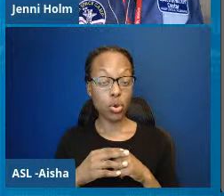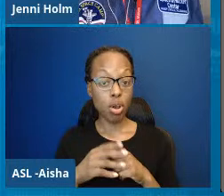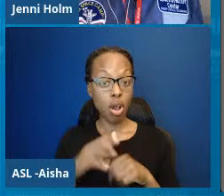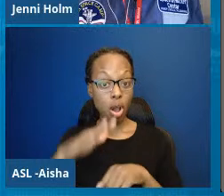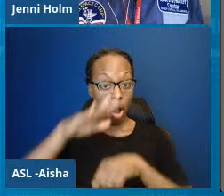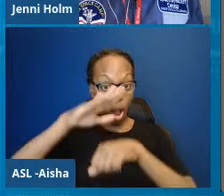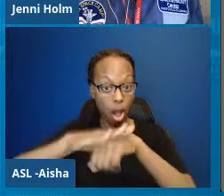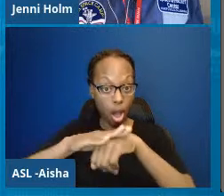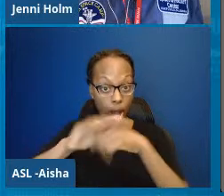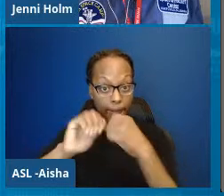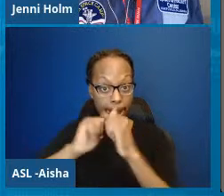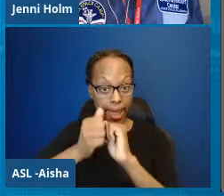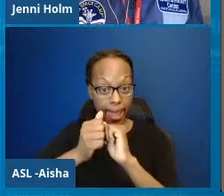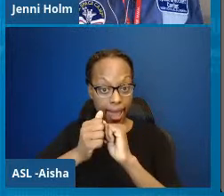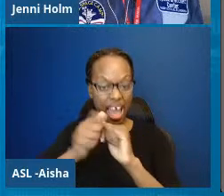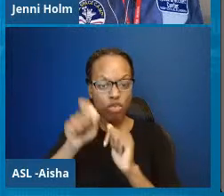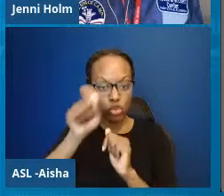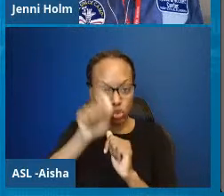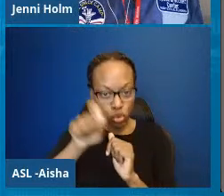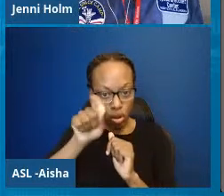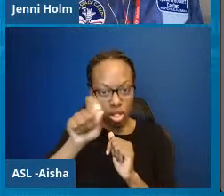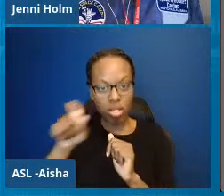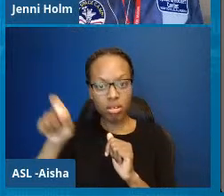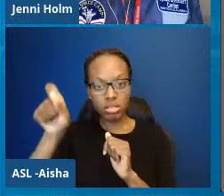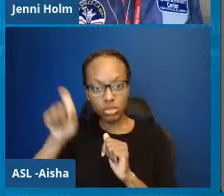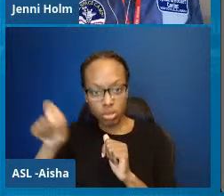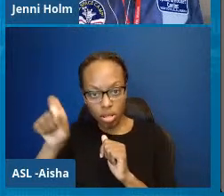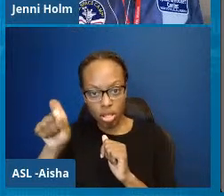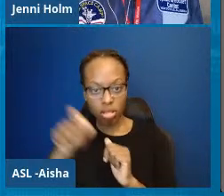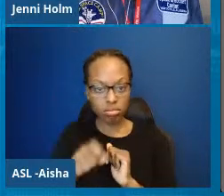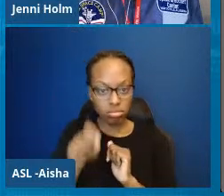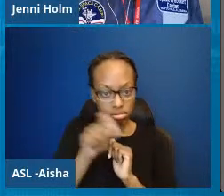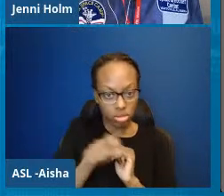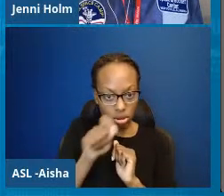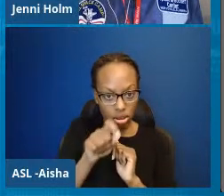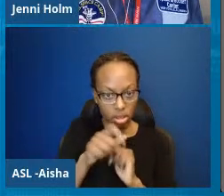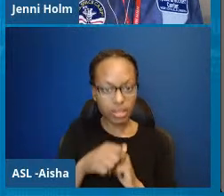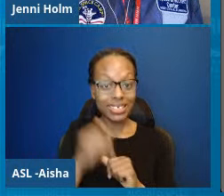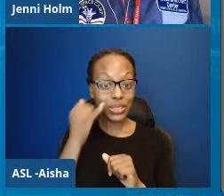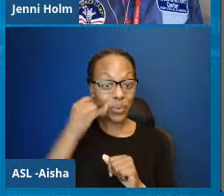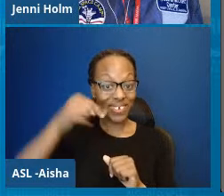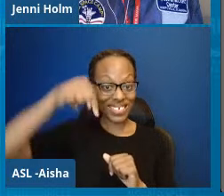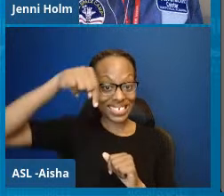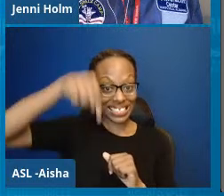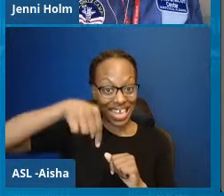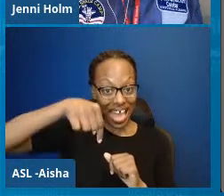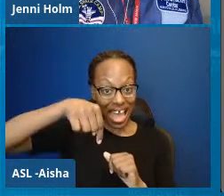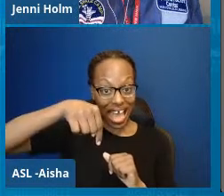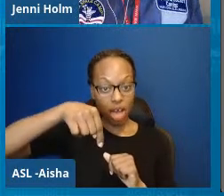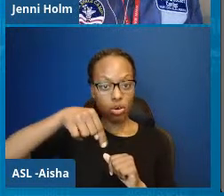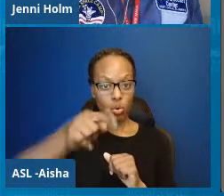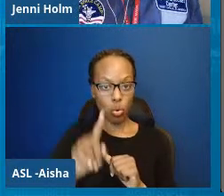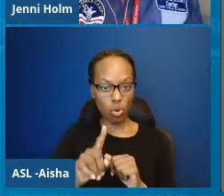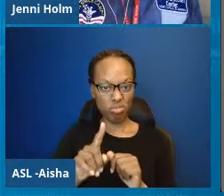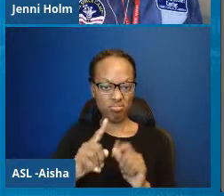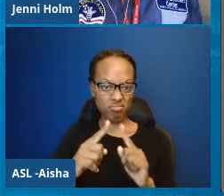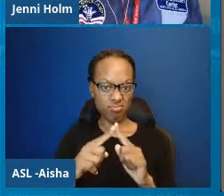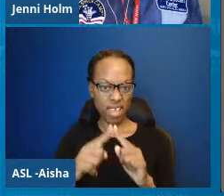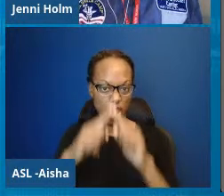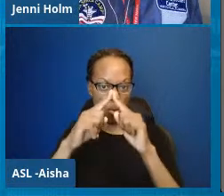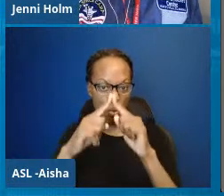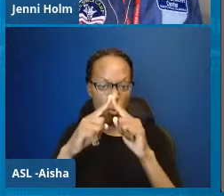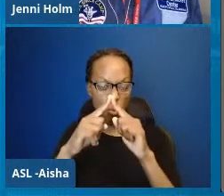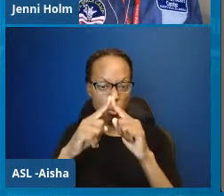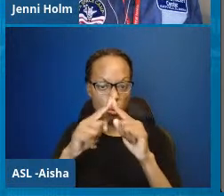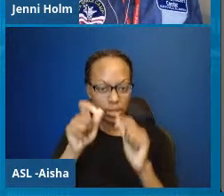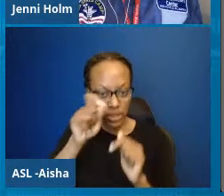circle them in the puzzle itself. So anytime the switch is hanging down like that, or there's an up arrow. And once you get the